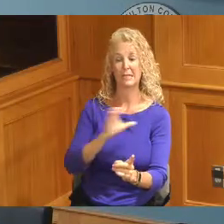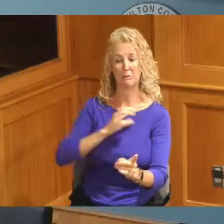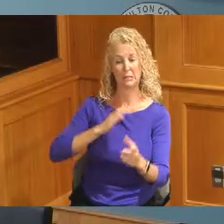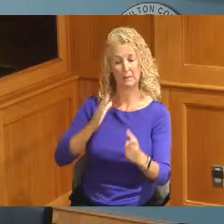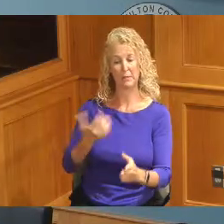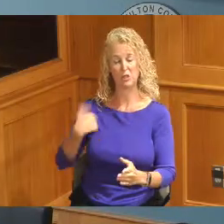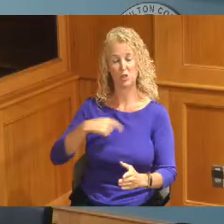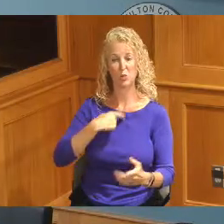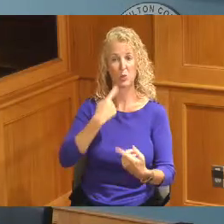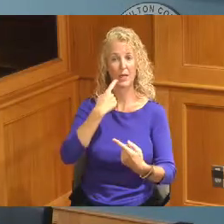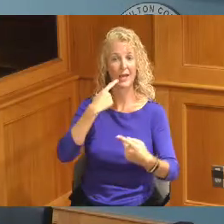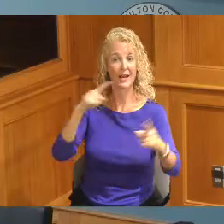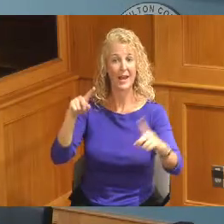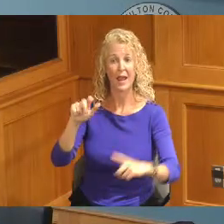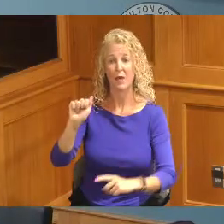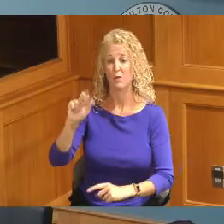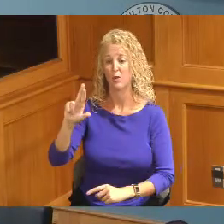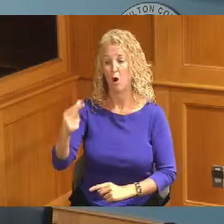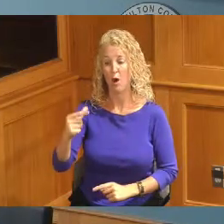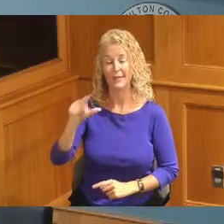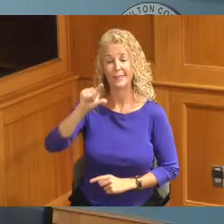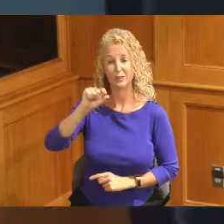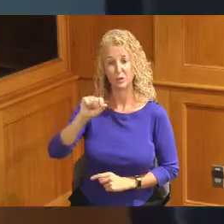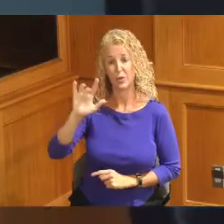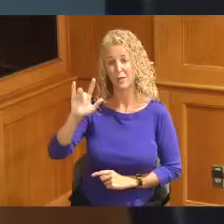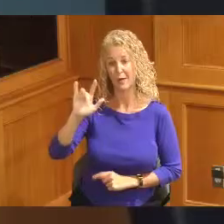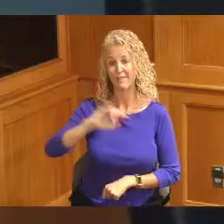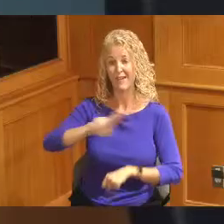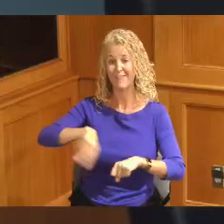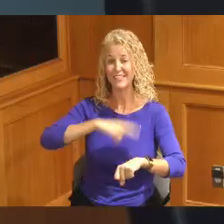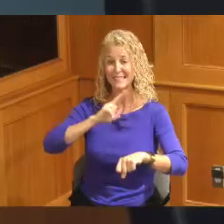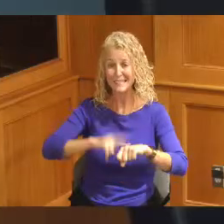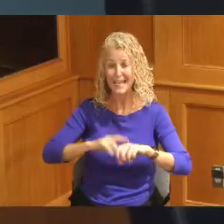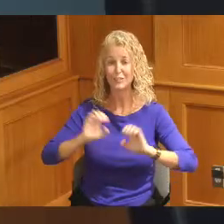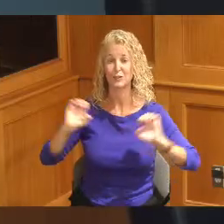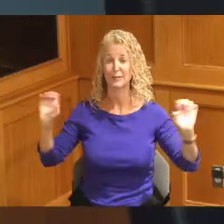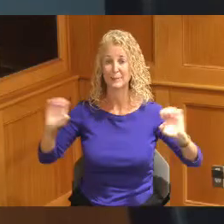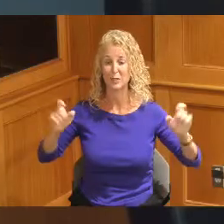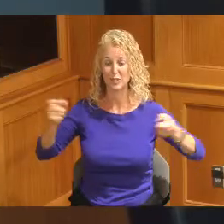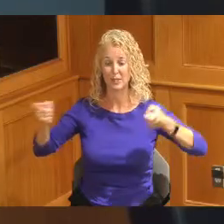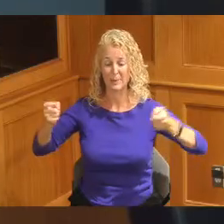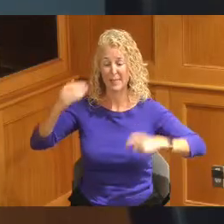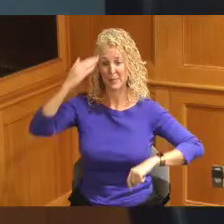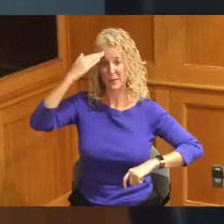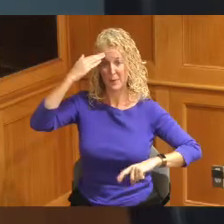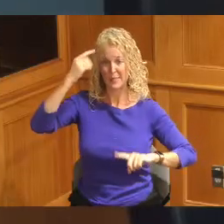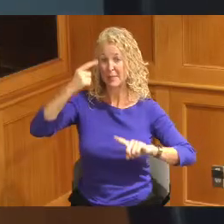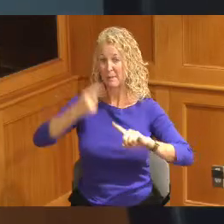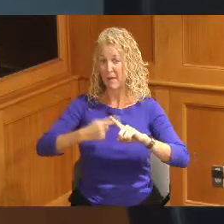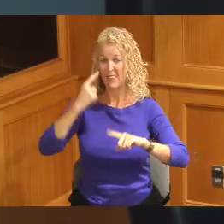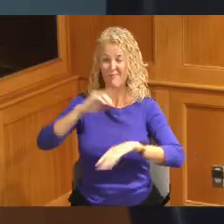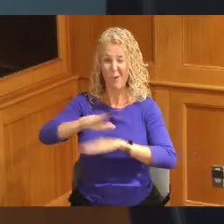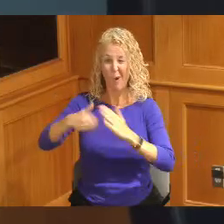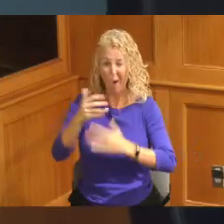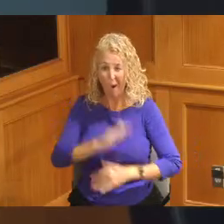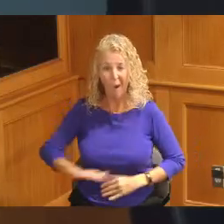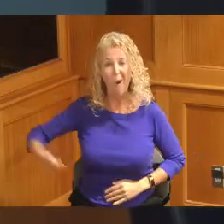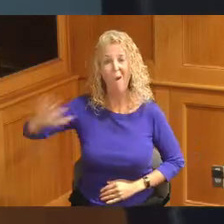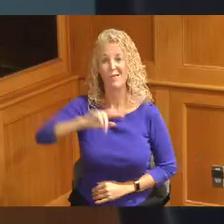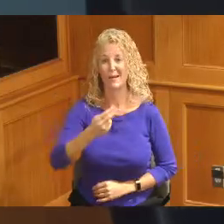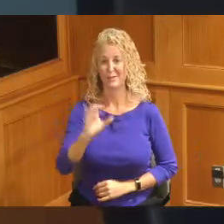does hereby proclaim August 2025 as National Emergency Management Awareness Month in all of Hamilton